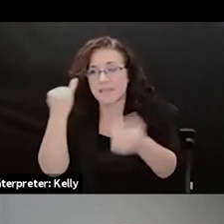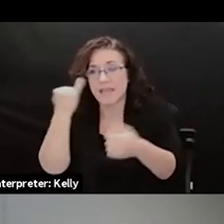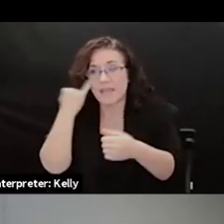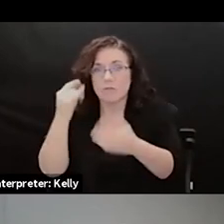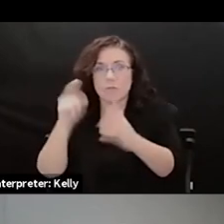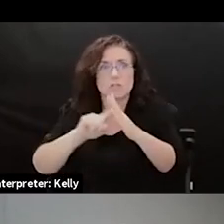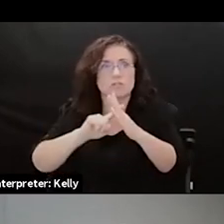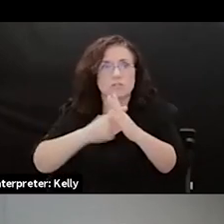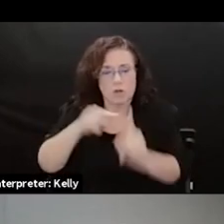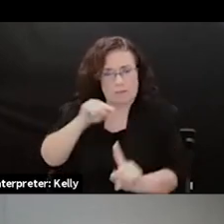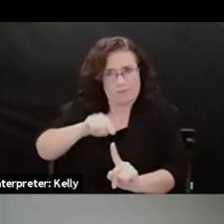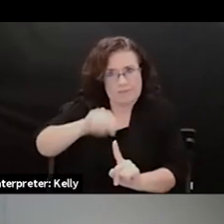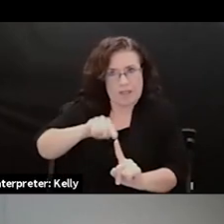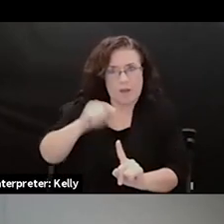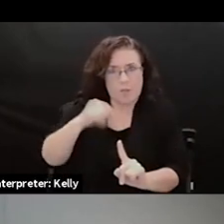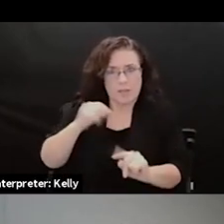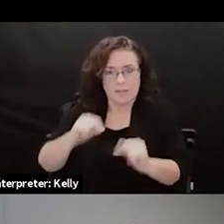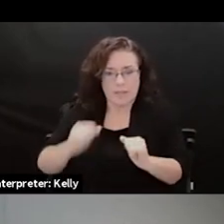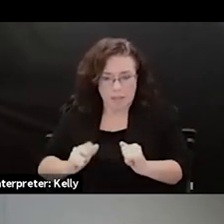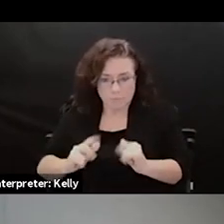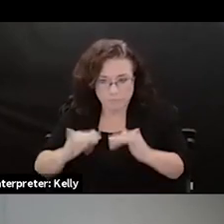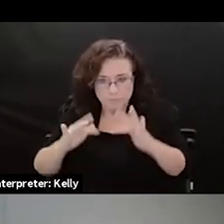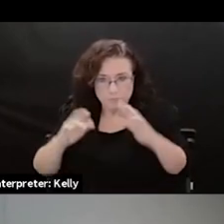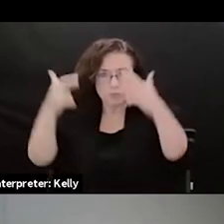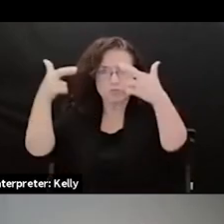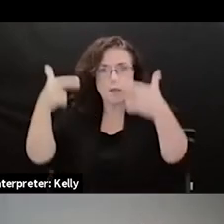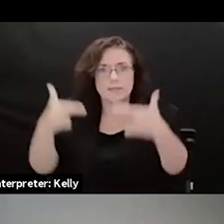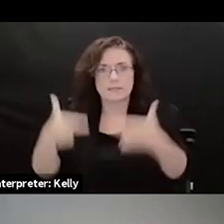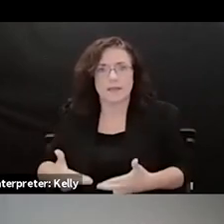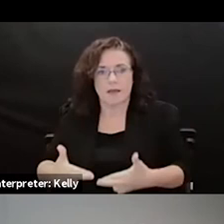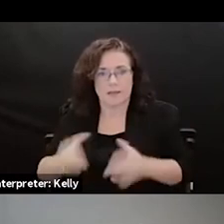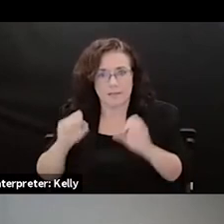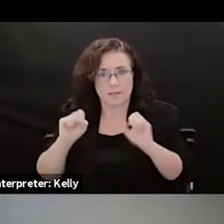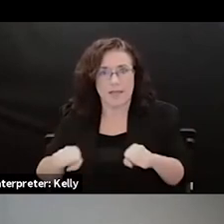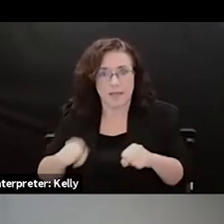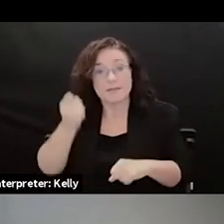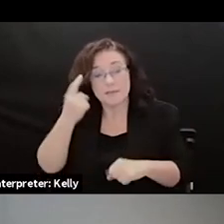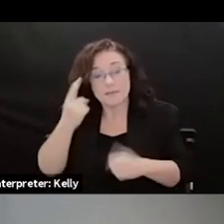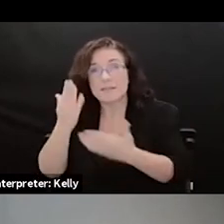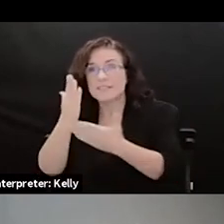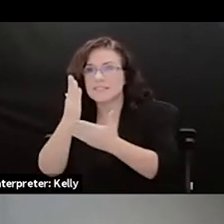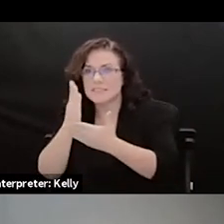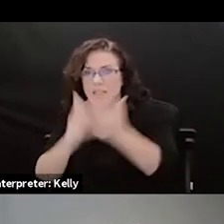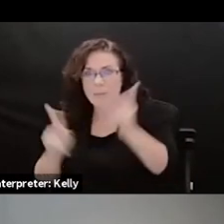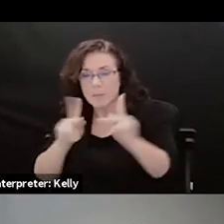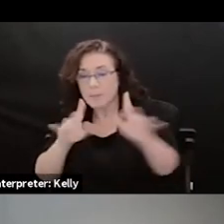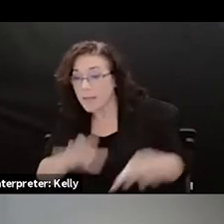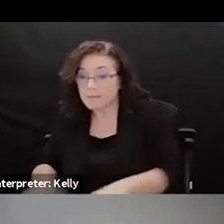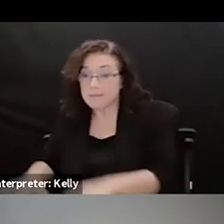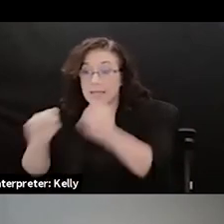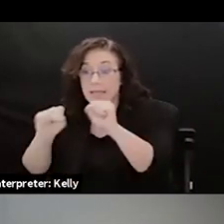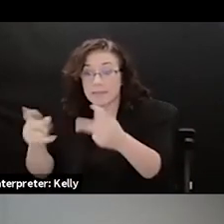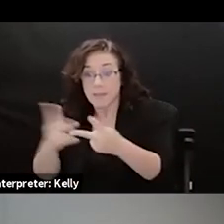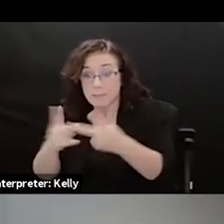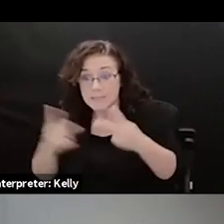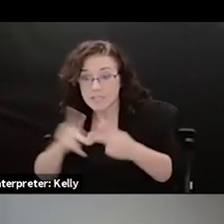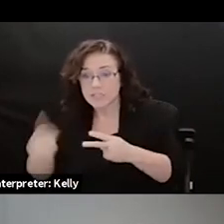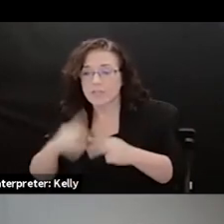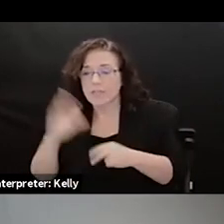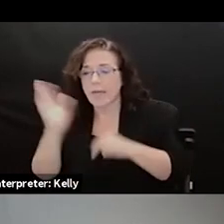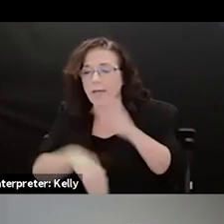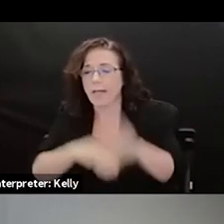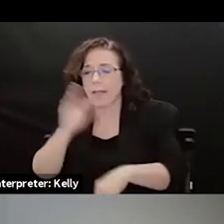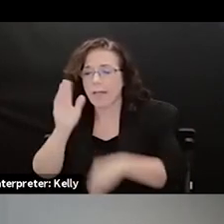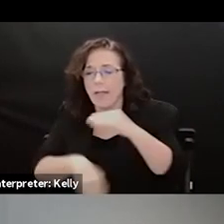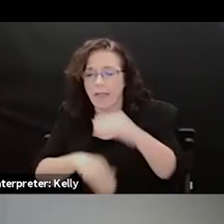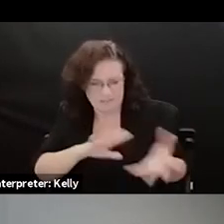point to do that because this this they're probably people are probably taking things over that has been historically done and not taken care of so if we can get